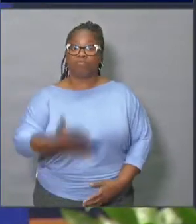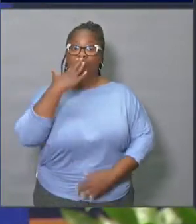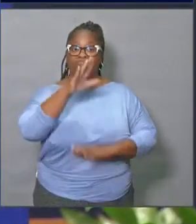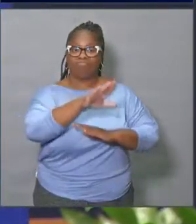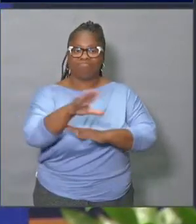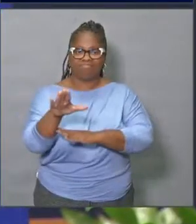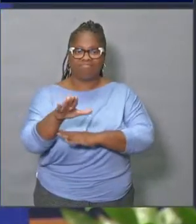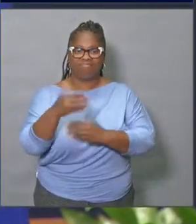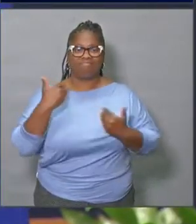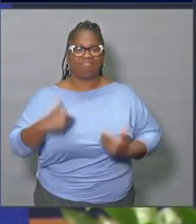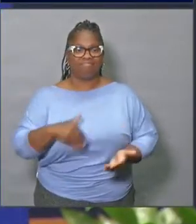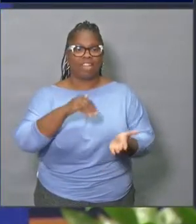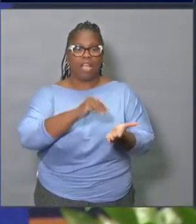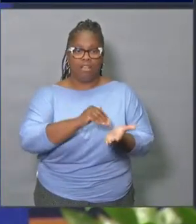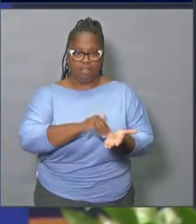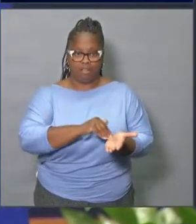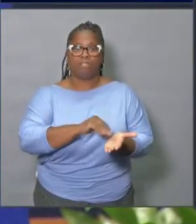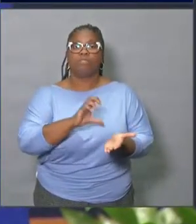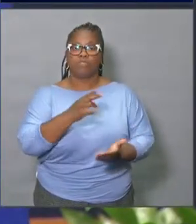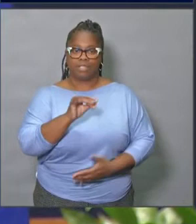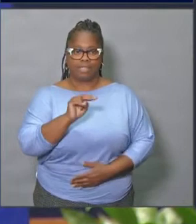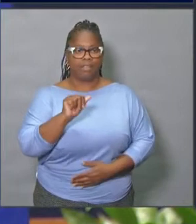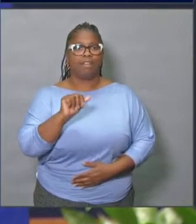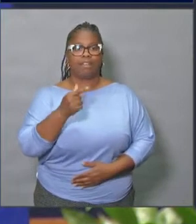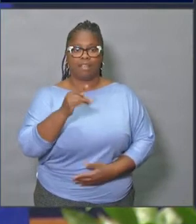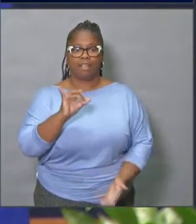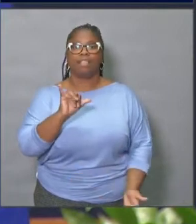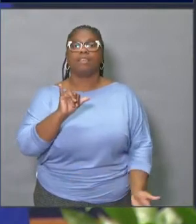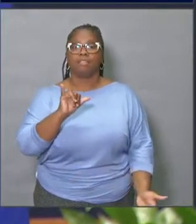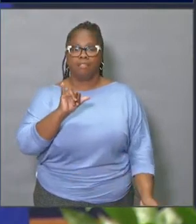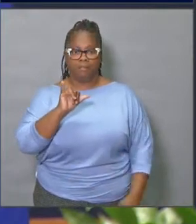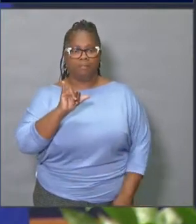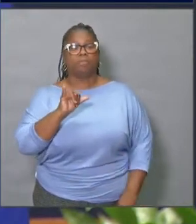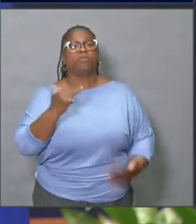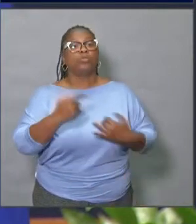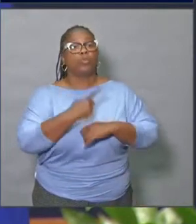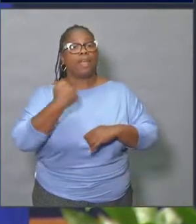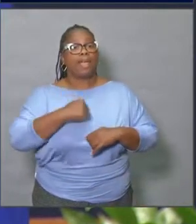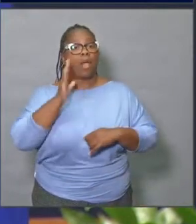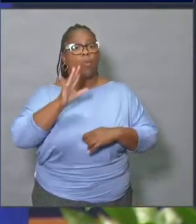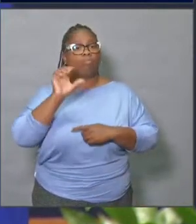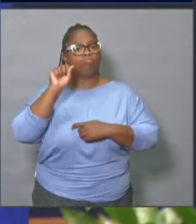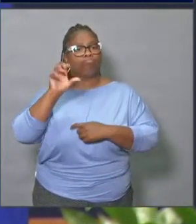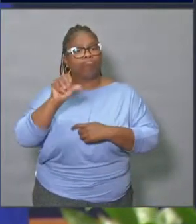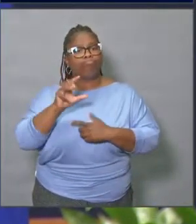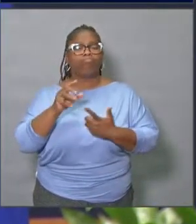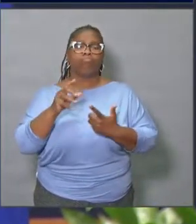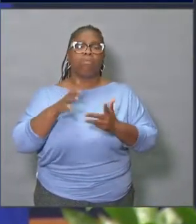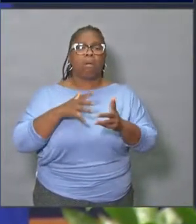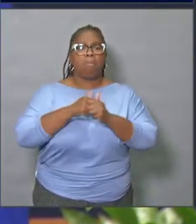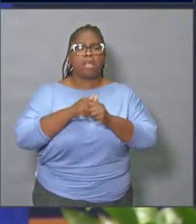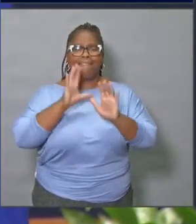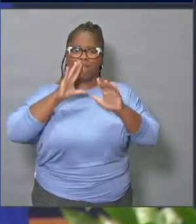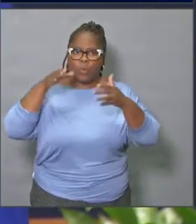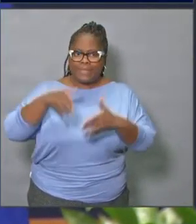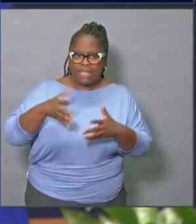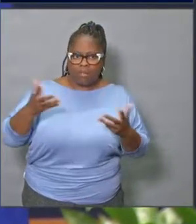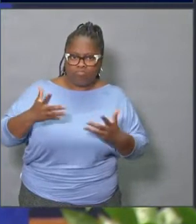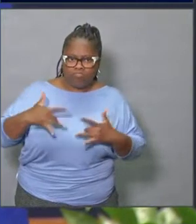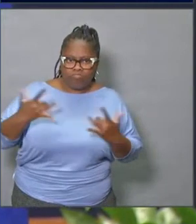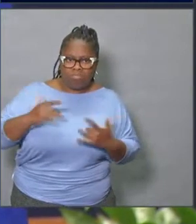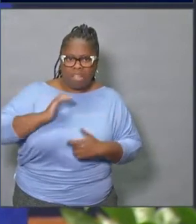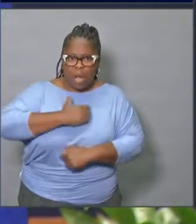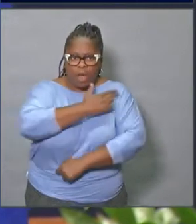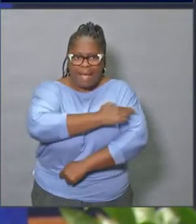Good afternoon. I'm Dr. Christina Galley, the Director of the Department of Health Services. Today, I'll provide a brief update focusing on what we're seeing in